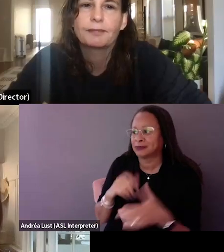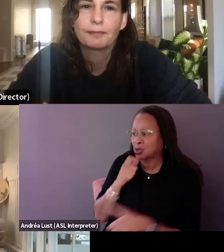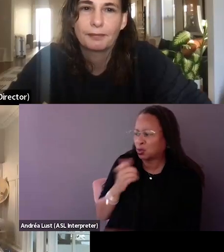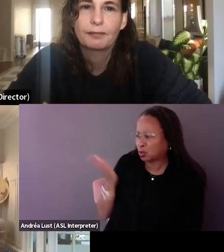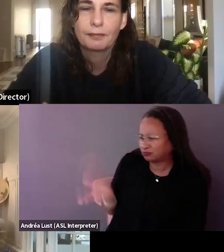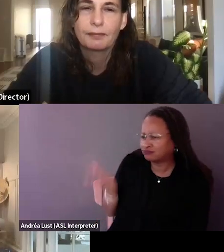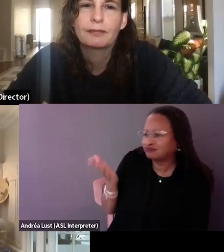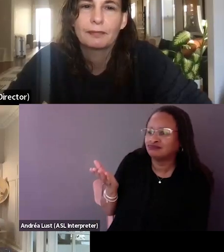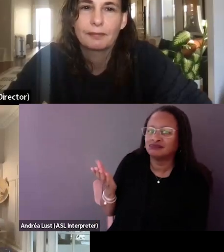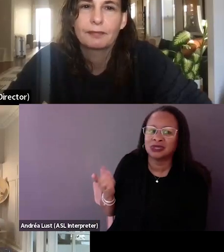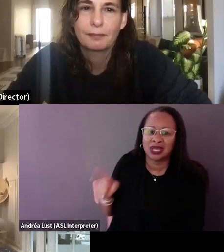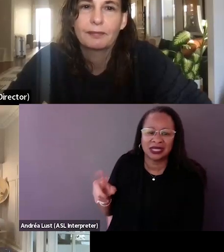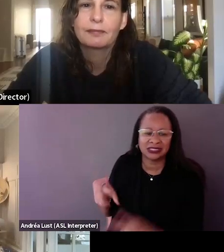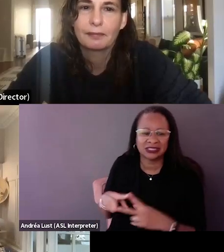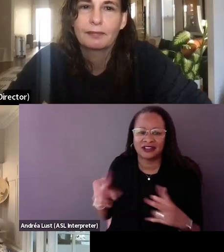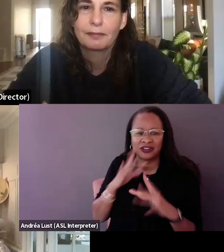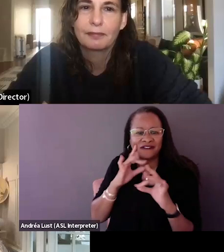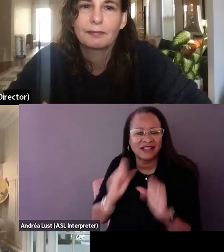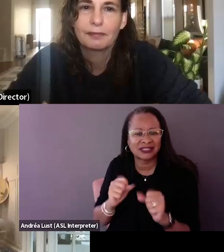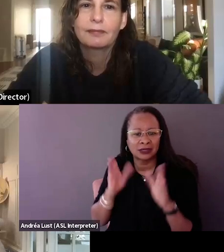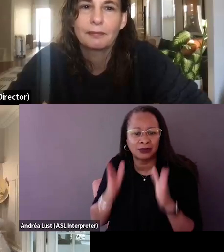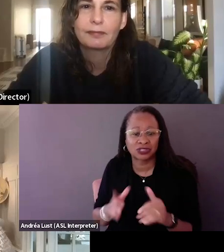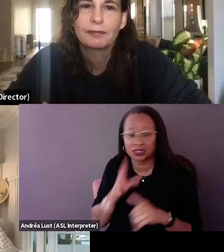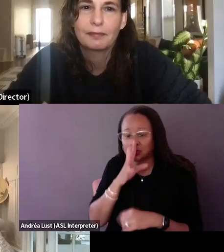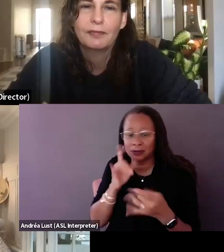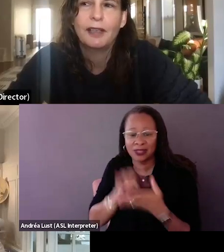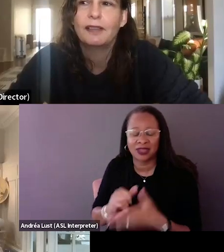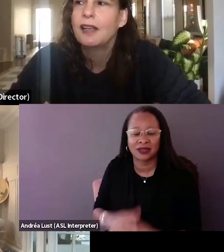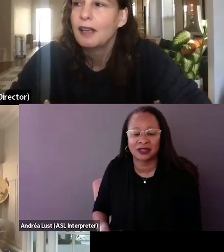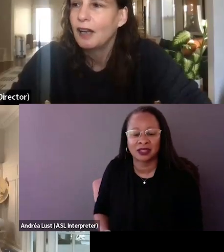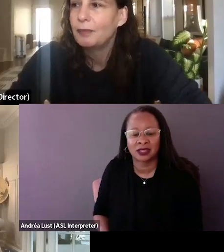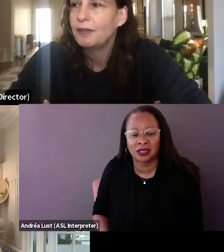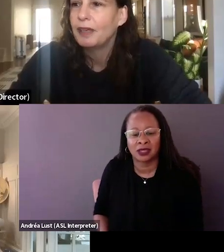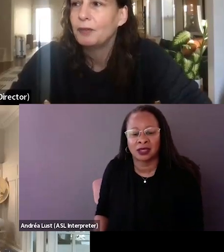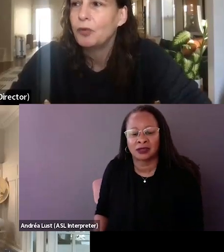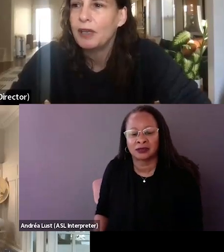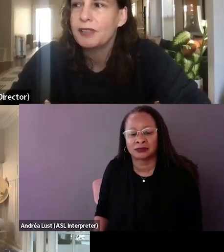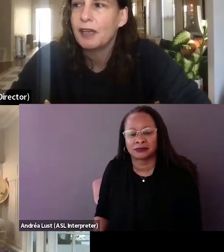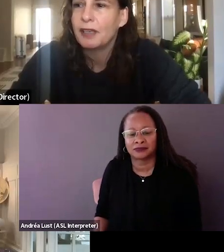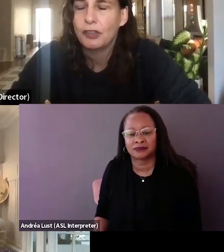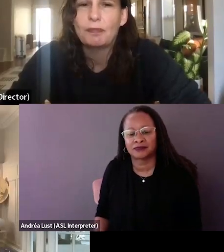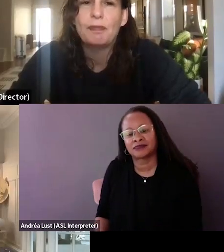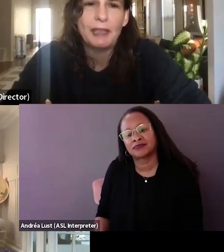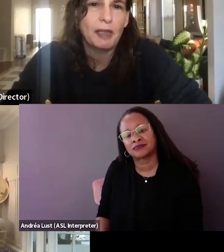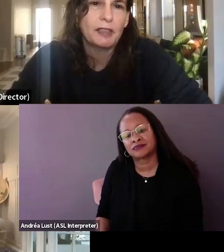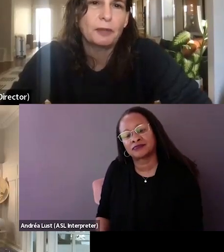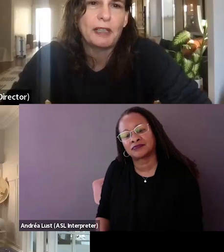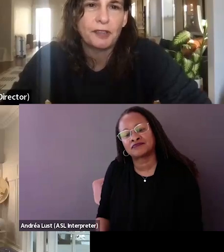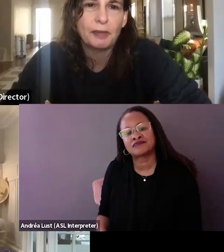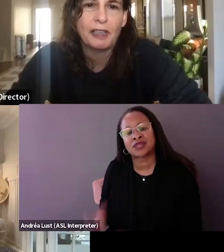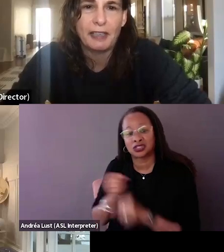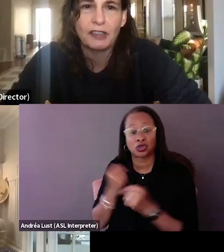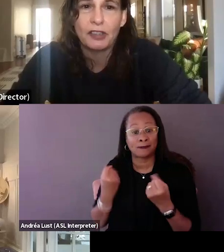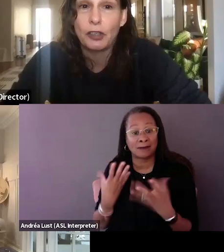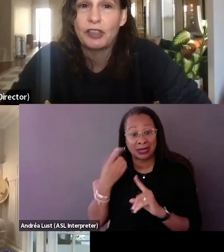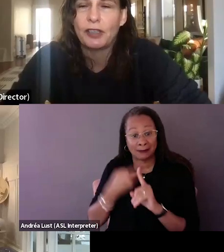because he's a fascinating person. So can you talk about that? Yeah. It took many months for Pastor